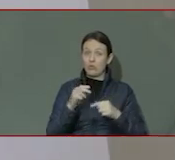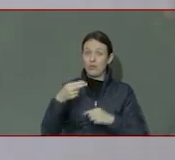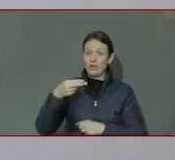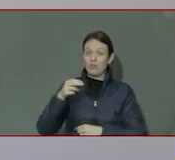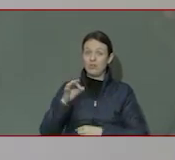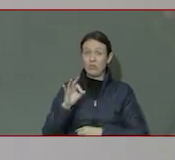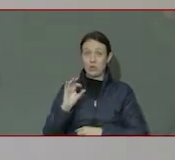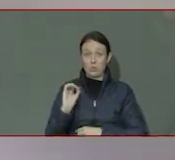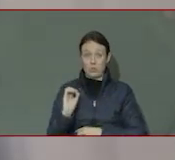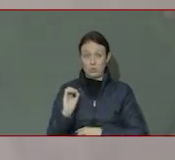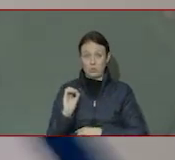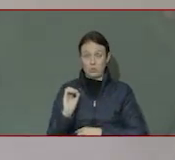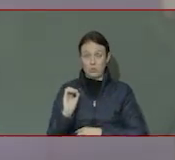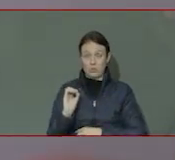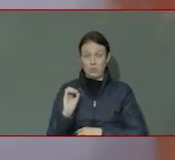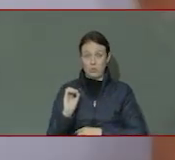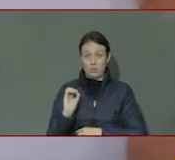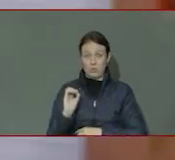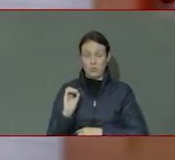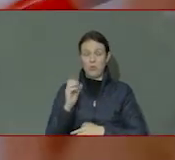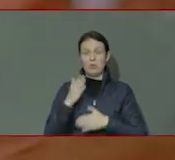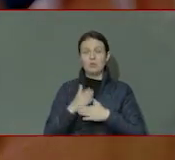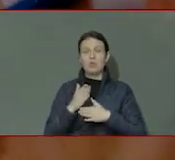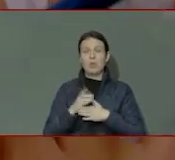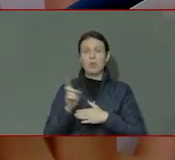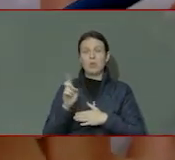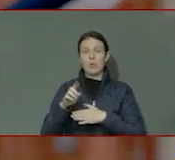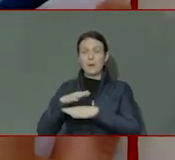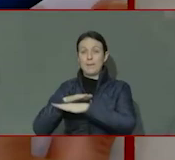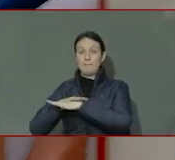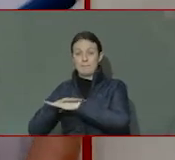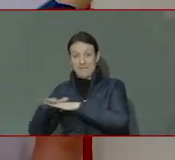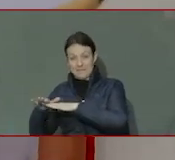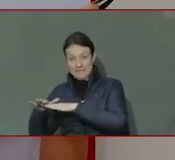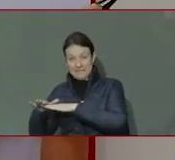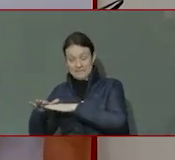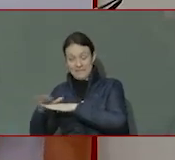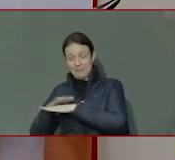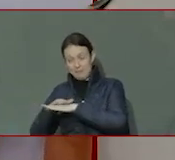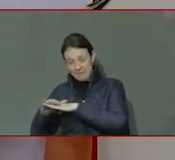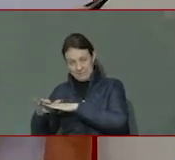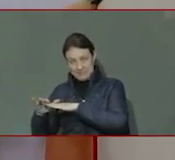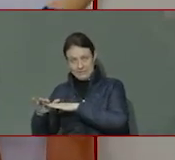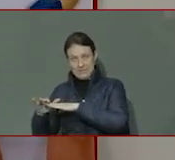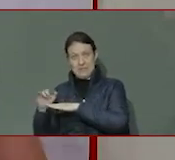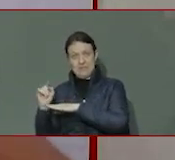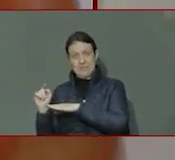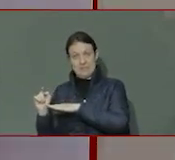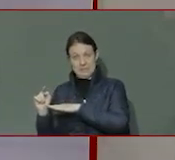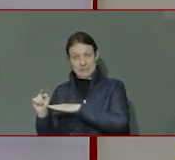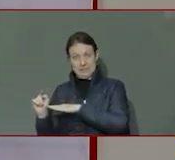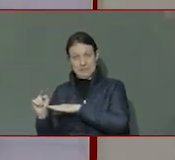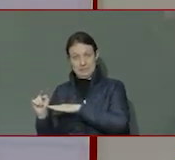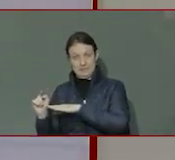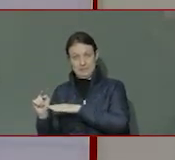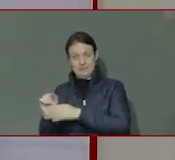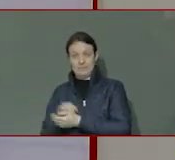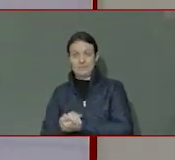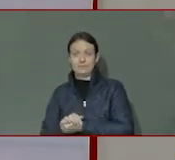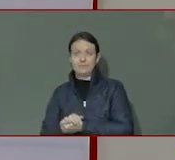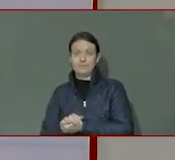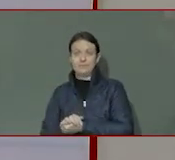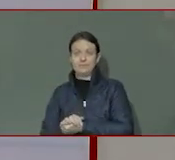So now we are working with a base. We are now working with a base. So if we look